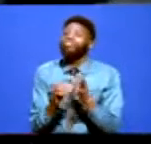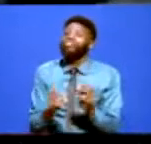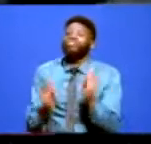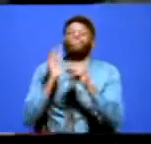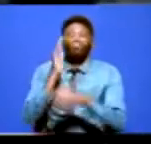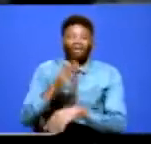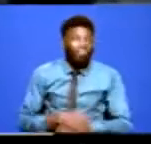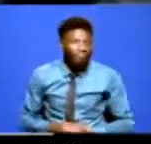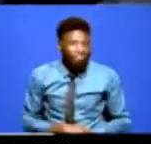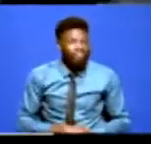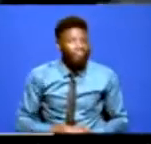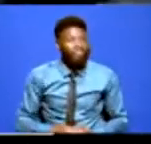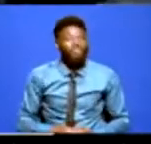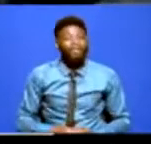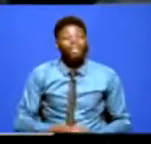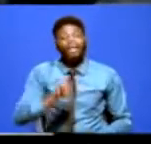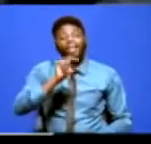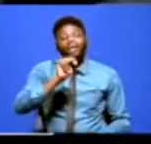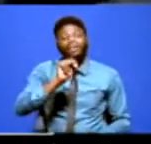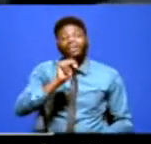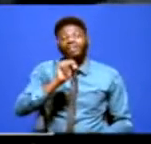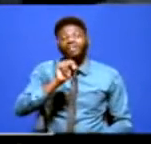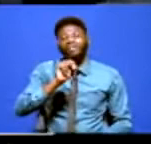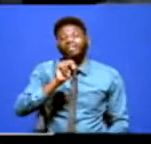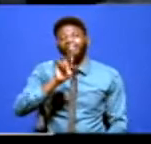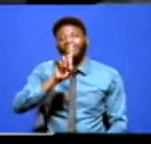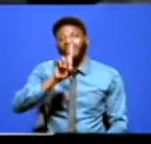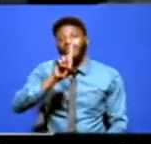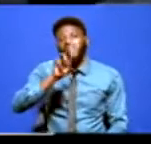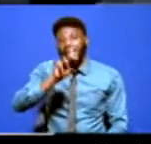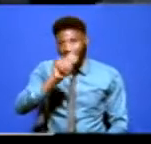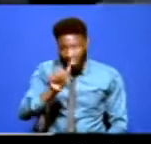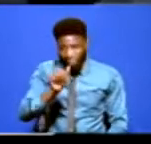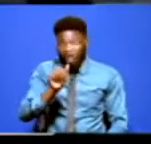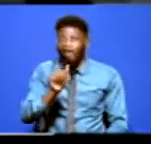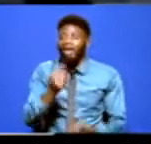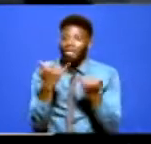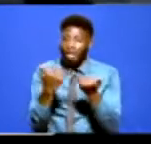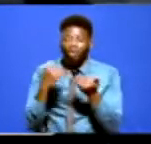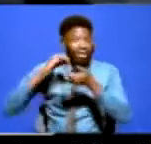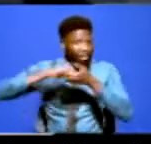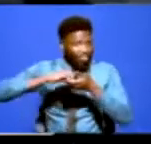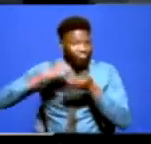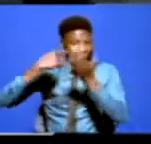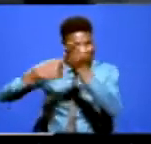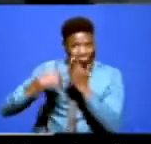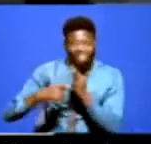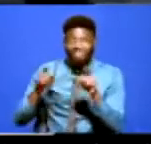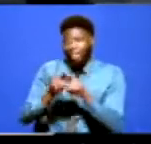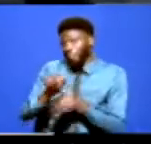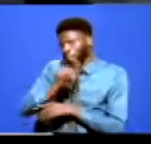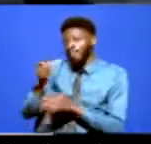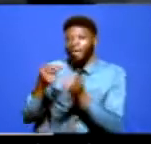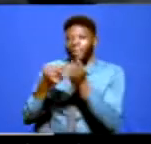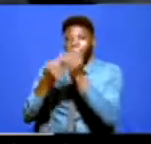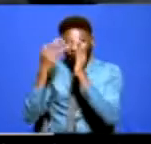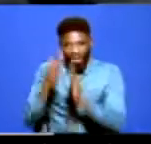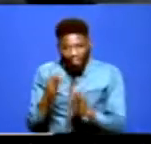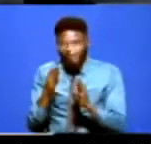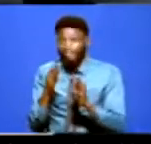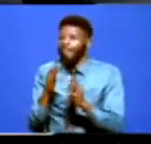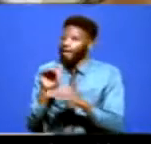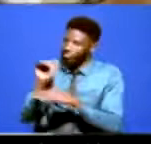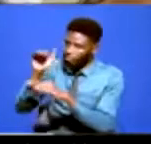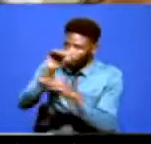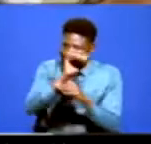we are also pushing other partners as we speak to mobilize more